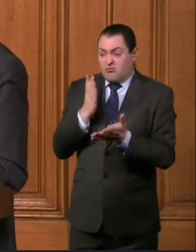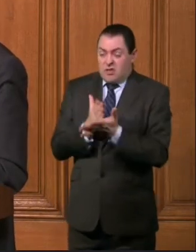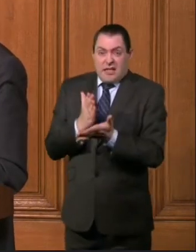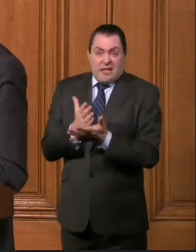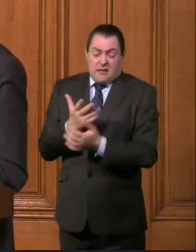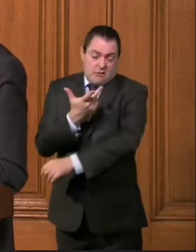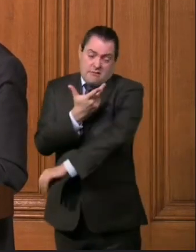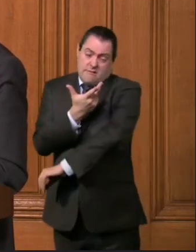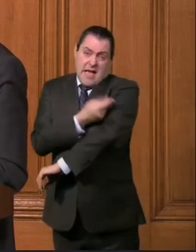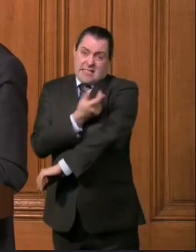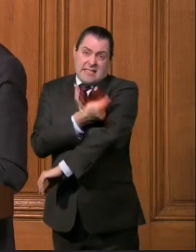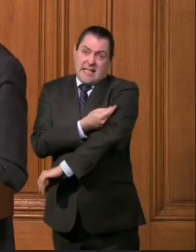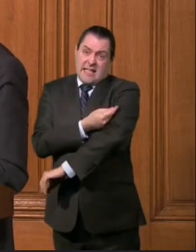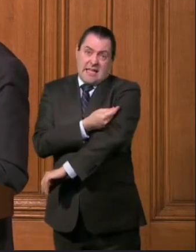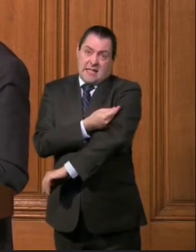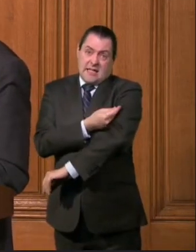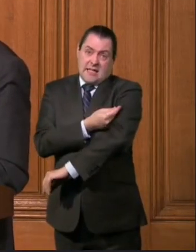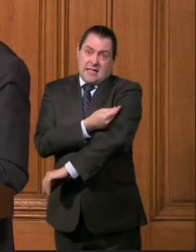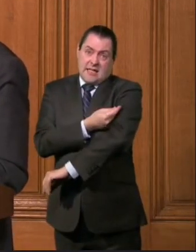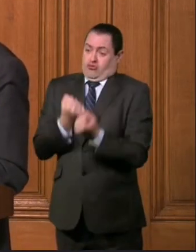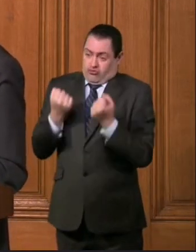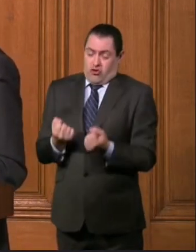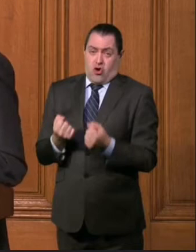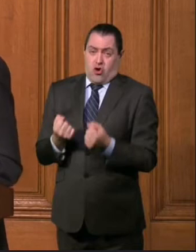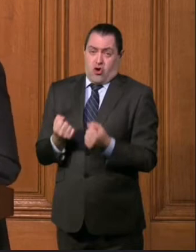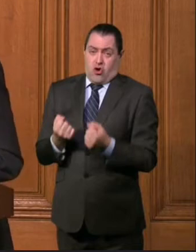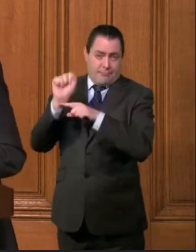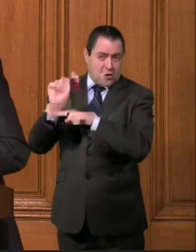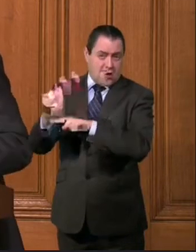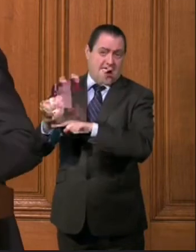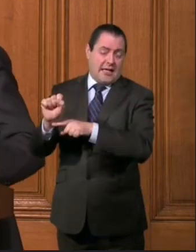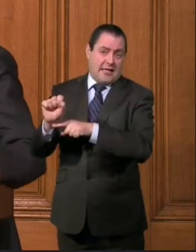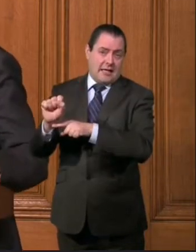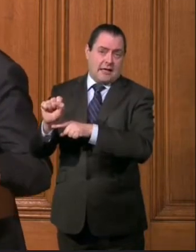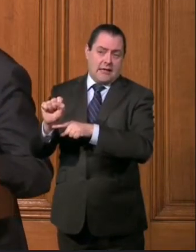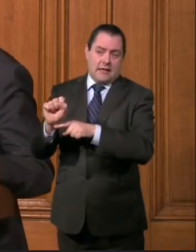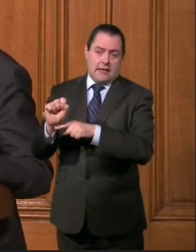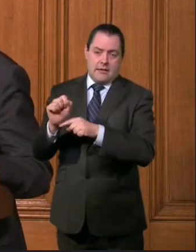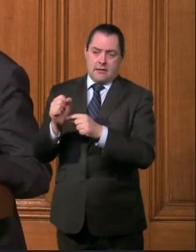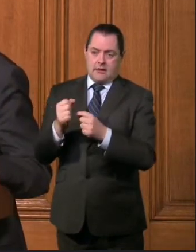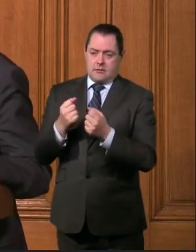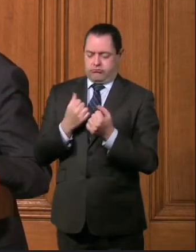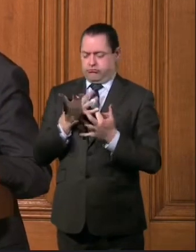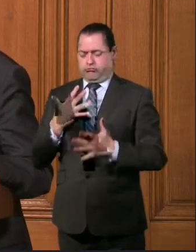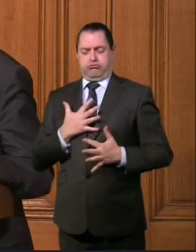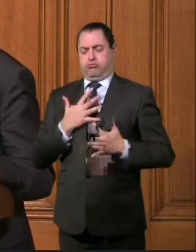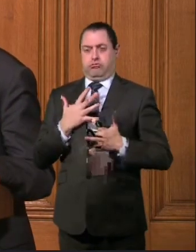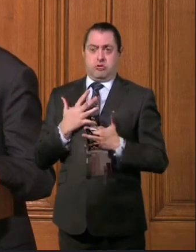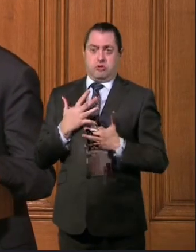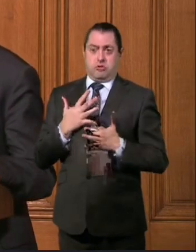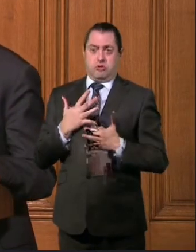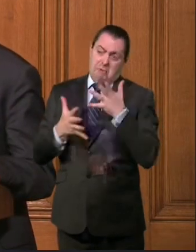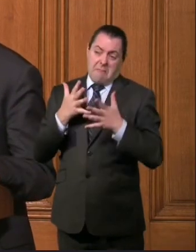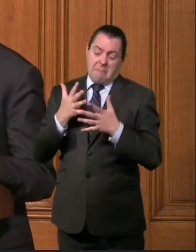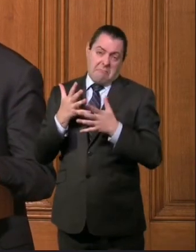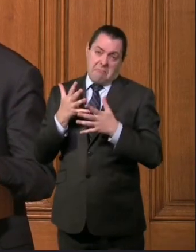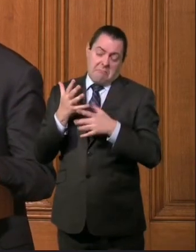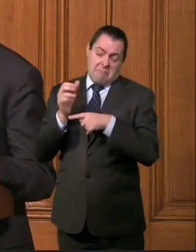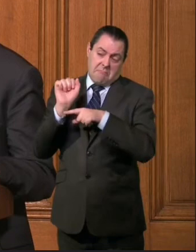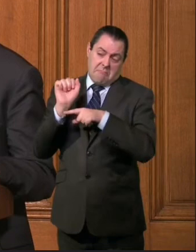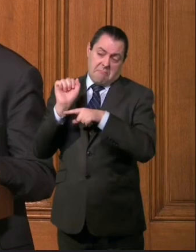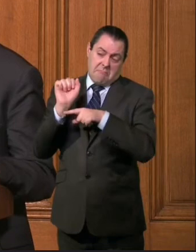antibody levels. So that may overcome some of this. So we don't know is the answer, but there's obviously a cause for concern. In terms of your comment